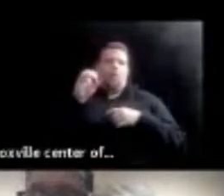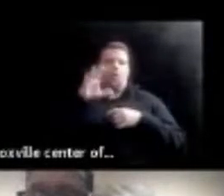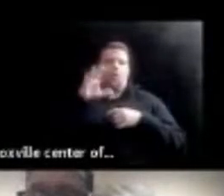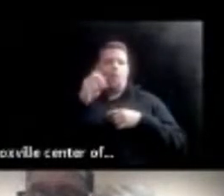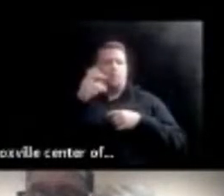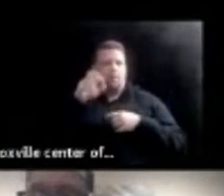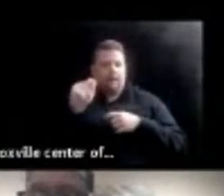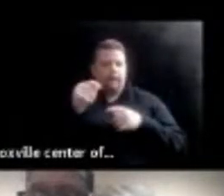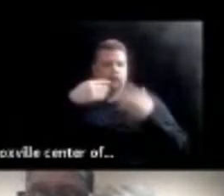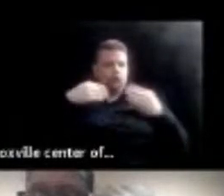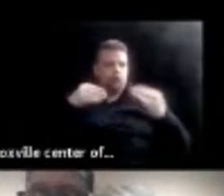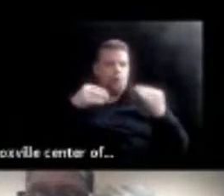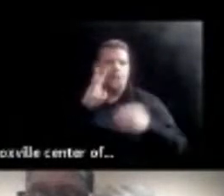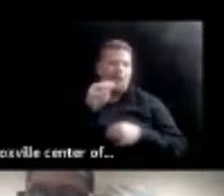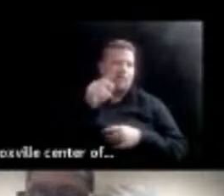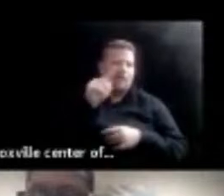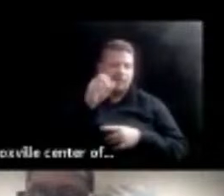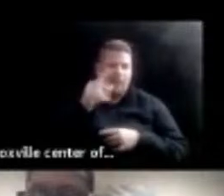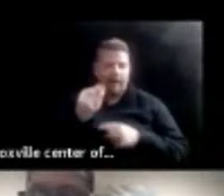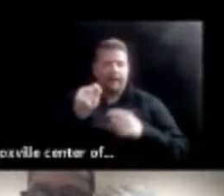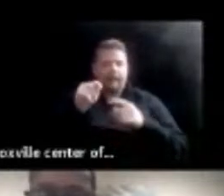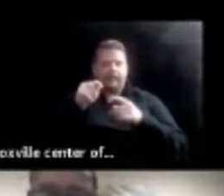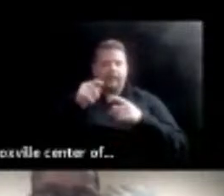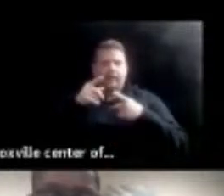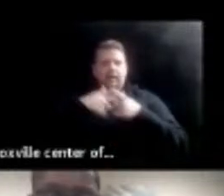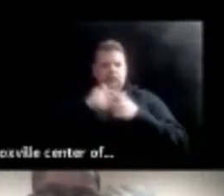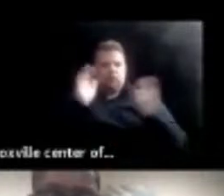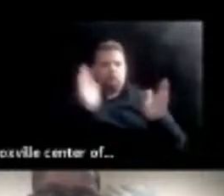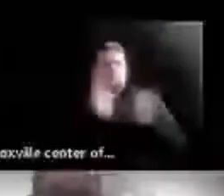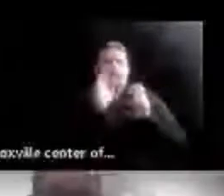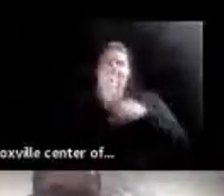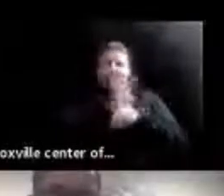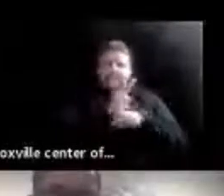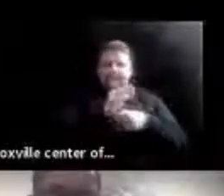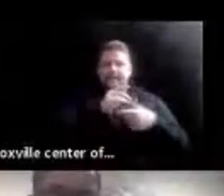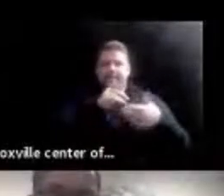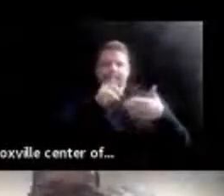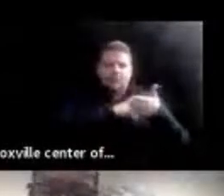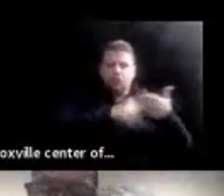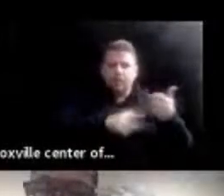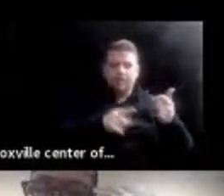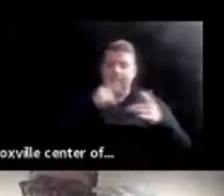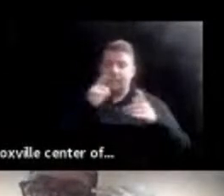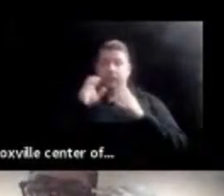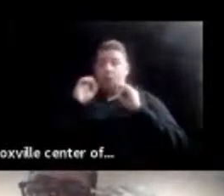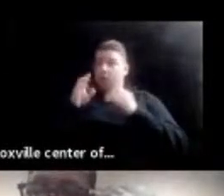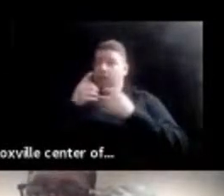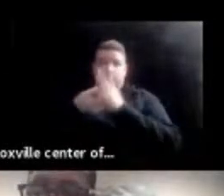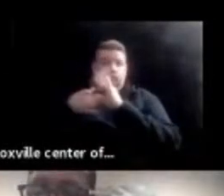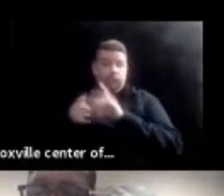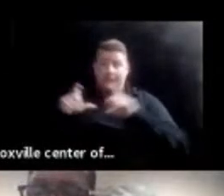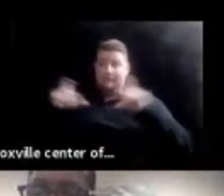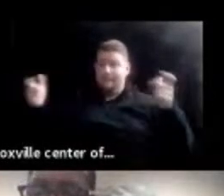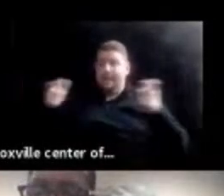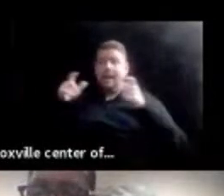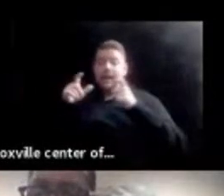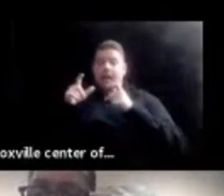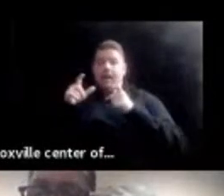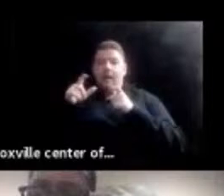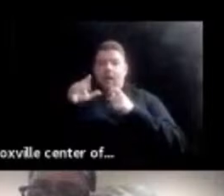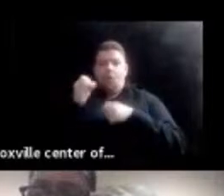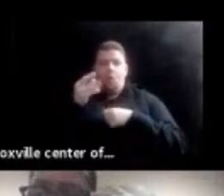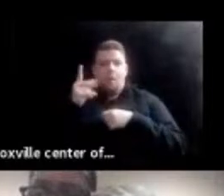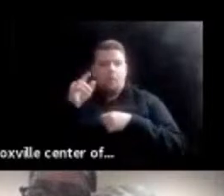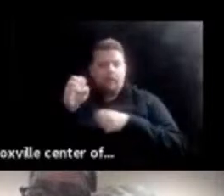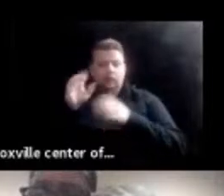and how small businesses are maybe discriminated against, and nobody talks about big box stores. My understanding of at least most of the